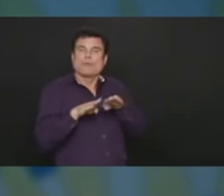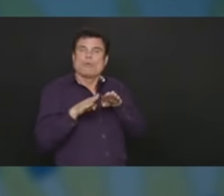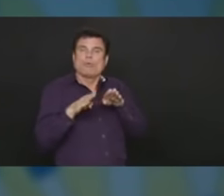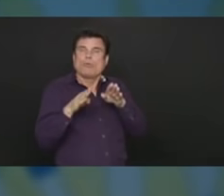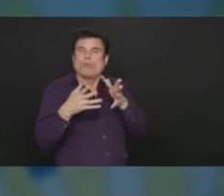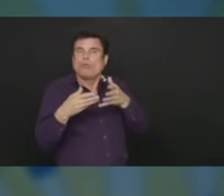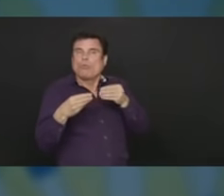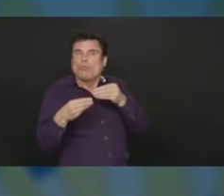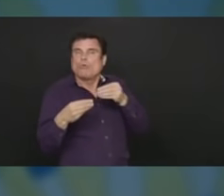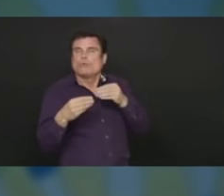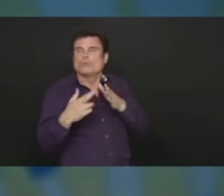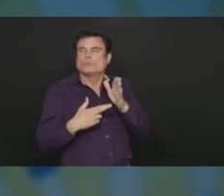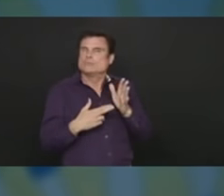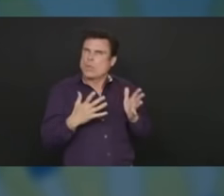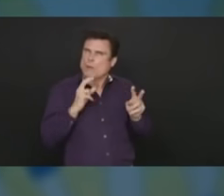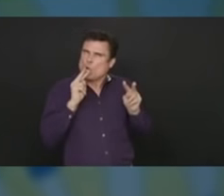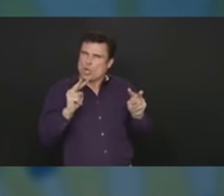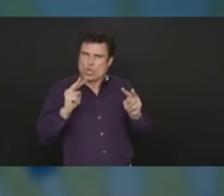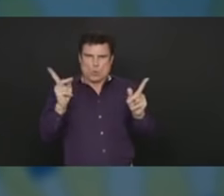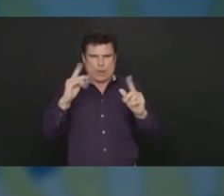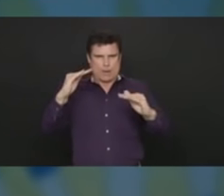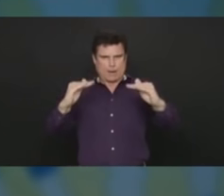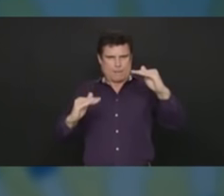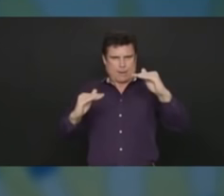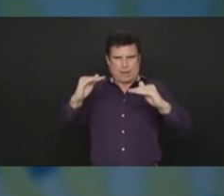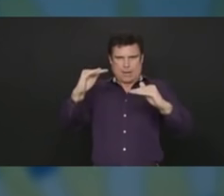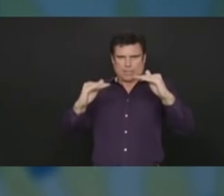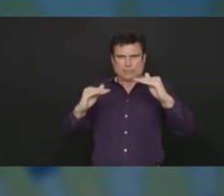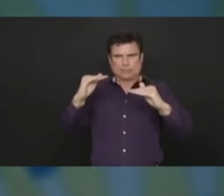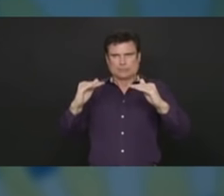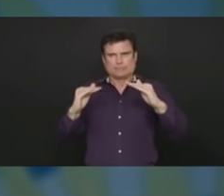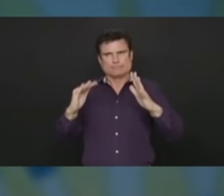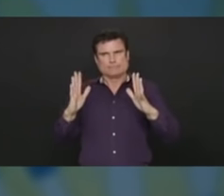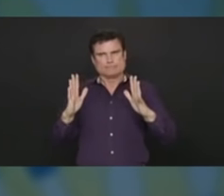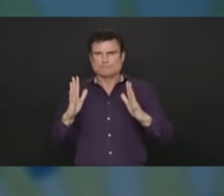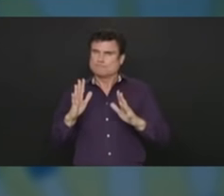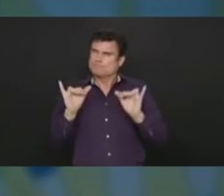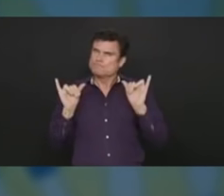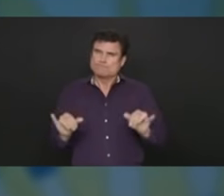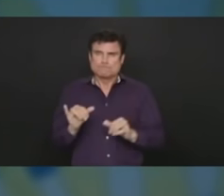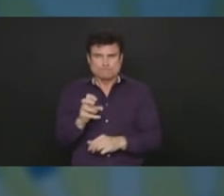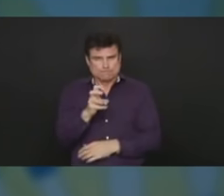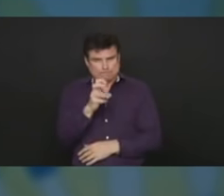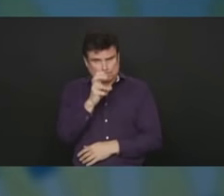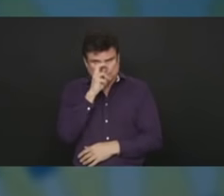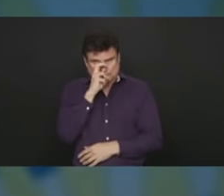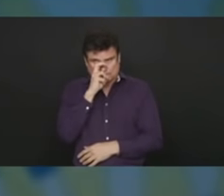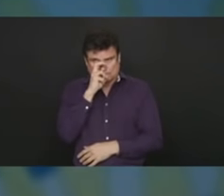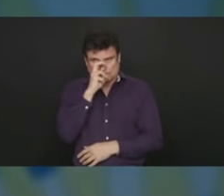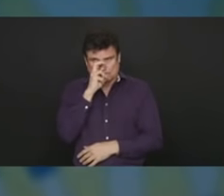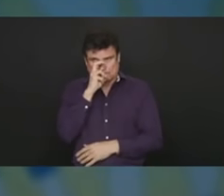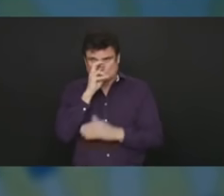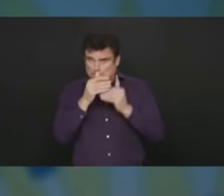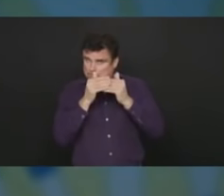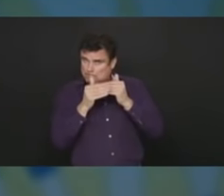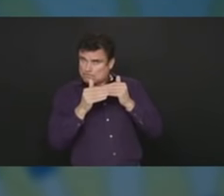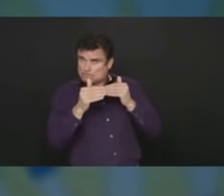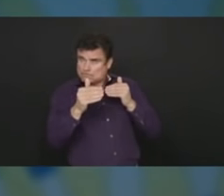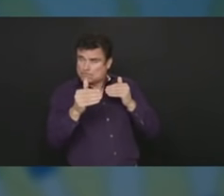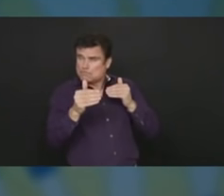but without allowing those opportunities for rapidly exponential growth of the virus in our communities.